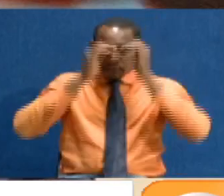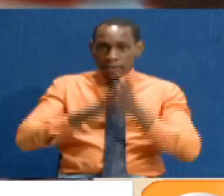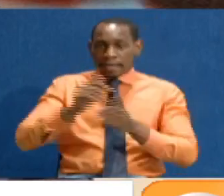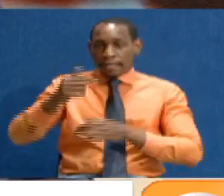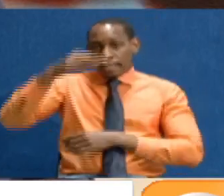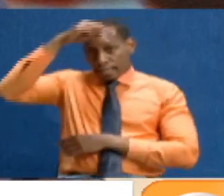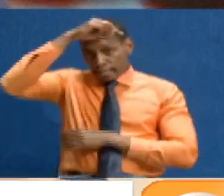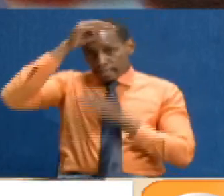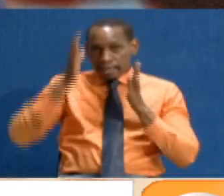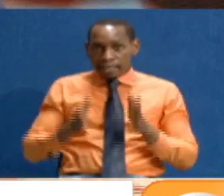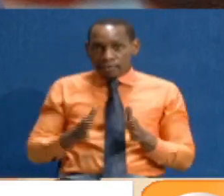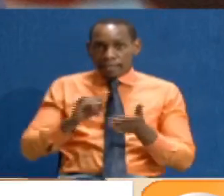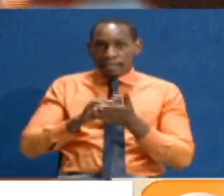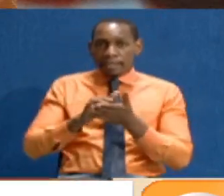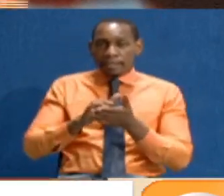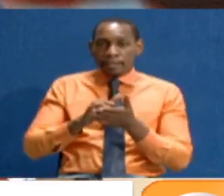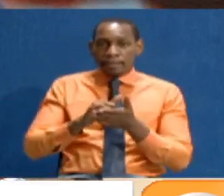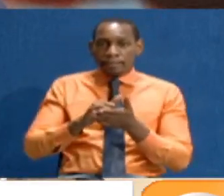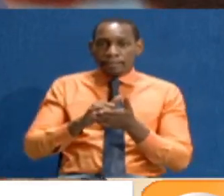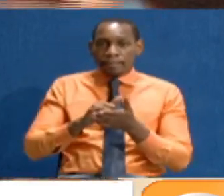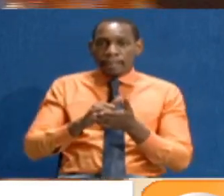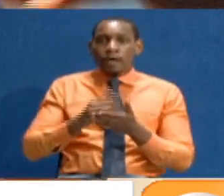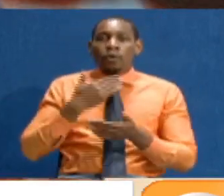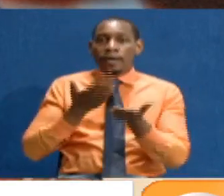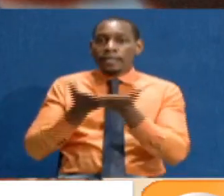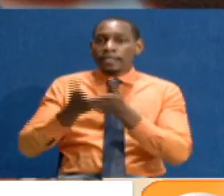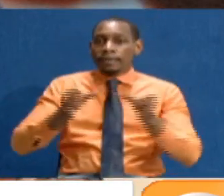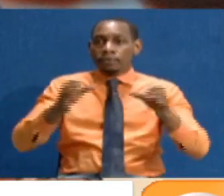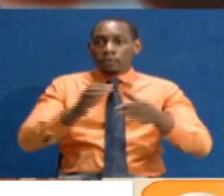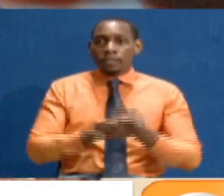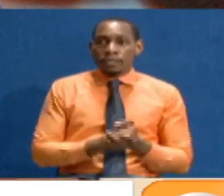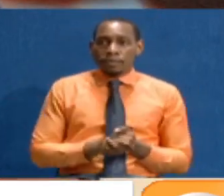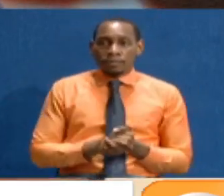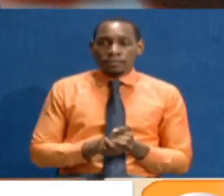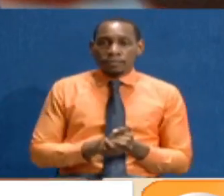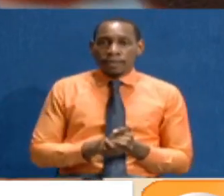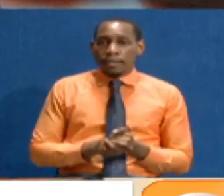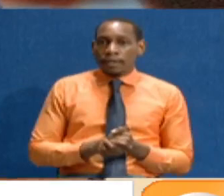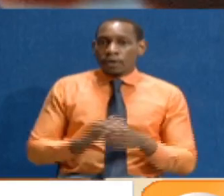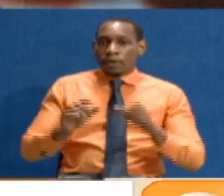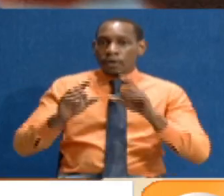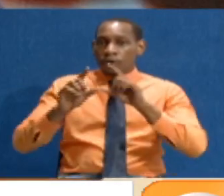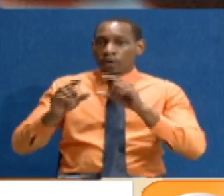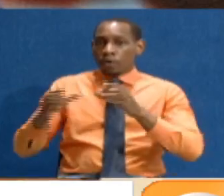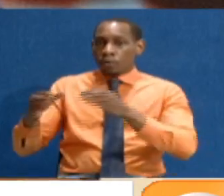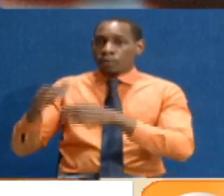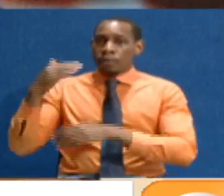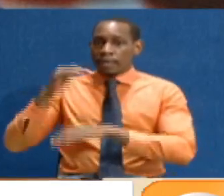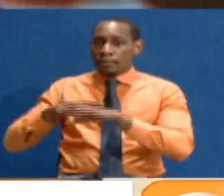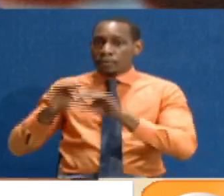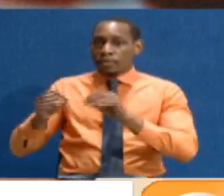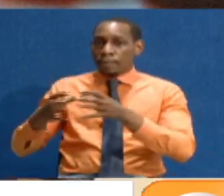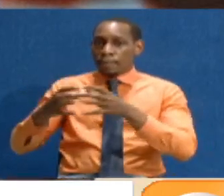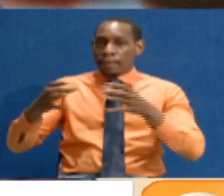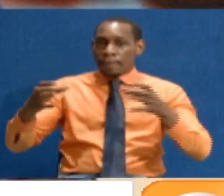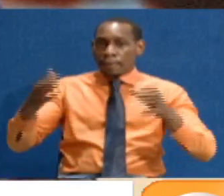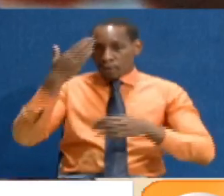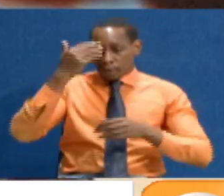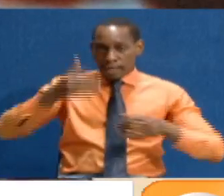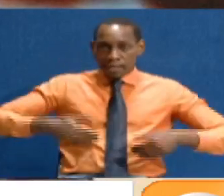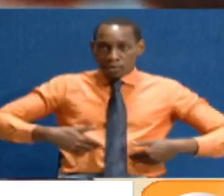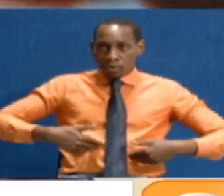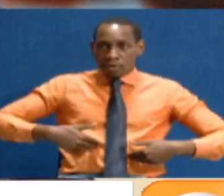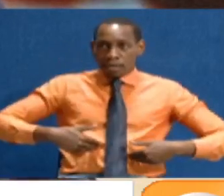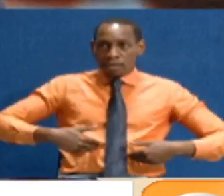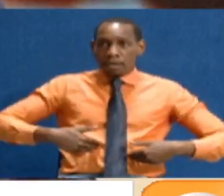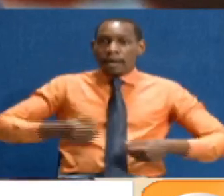are graduates without work. They're just coming and volunteering to serve the community. They're pouring into the community. I have to say Crime CPAW has seen its biggest growth because of young people